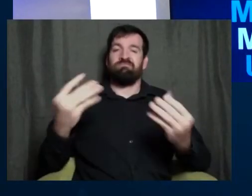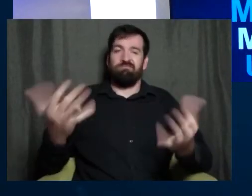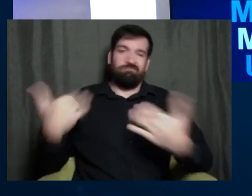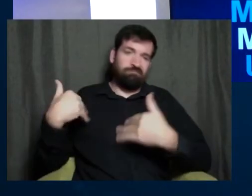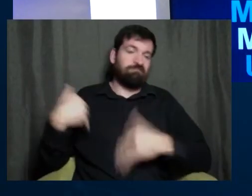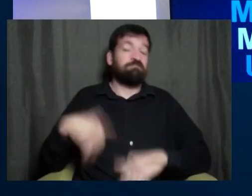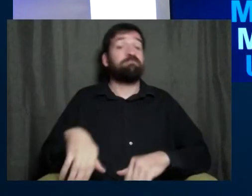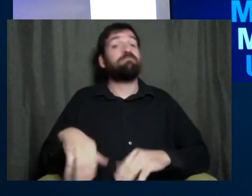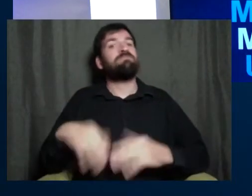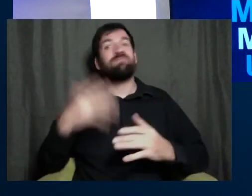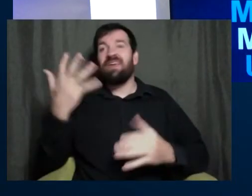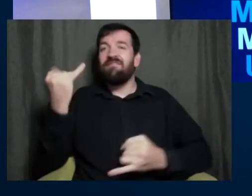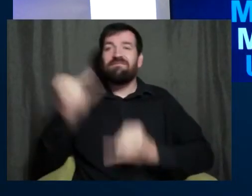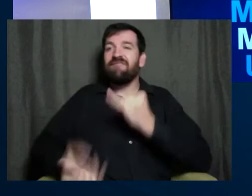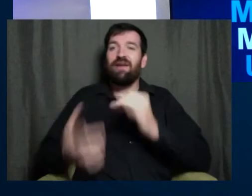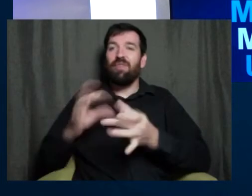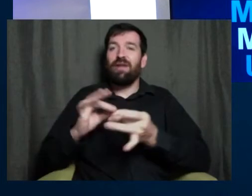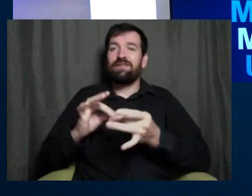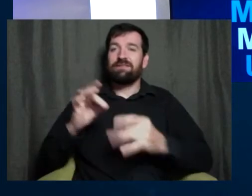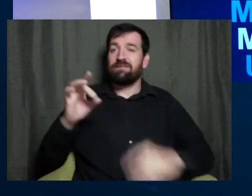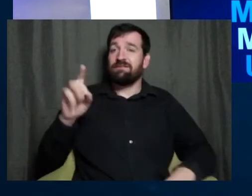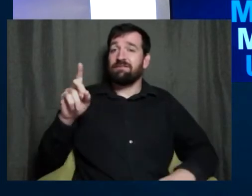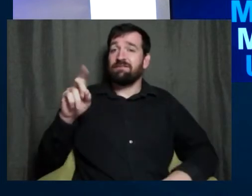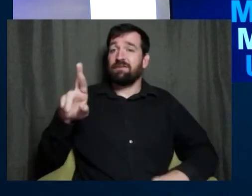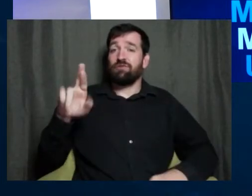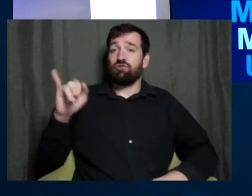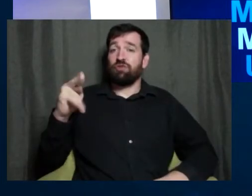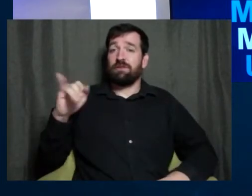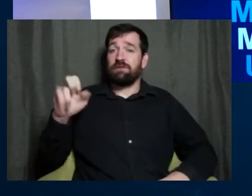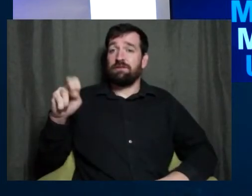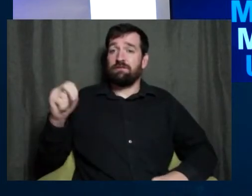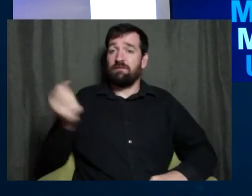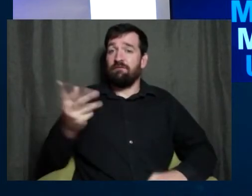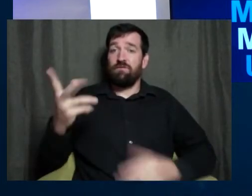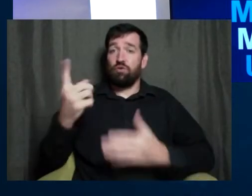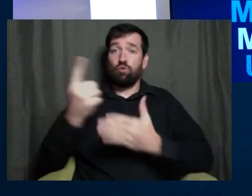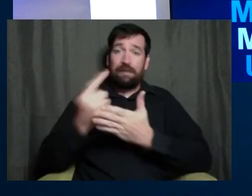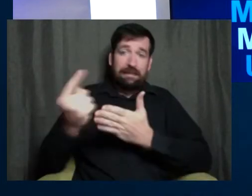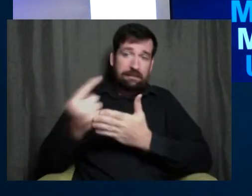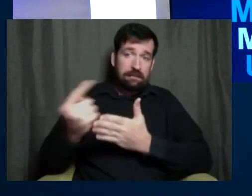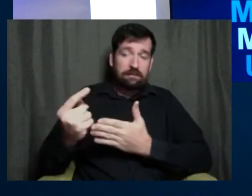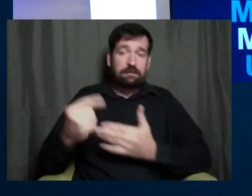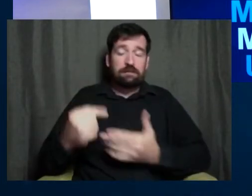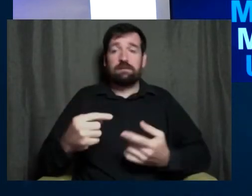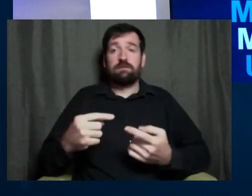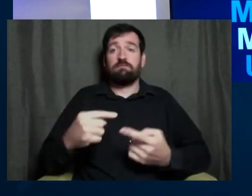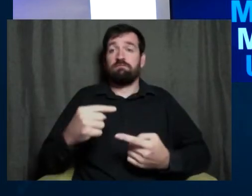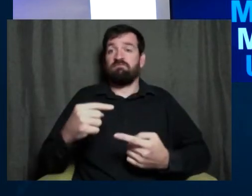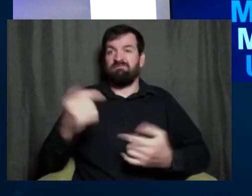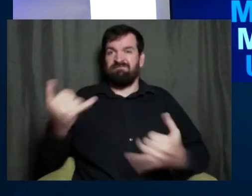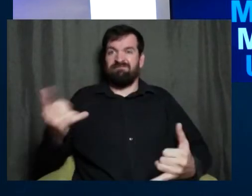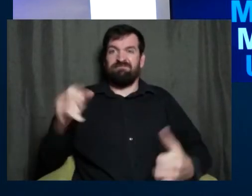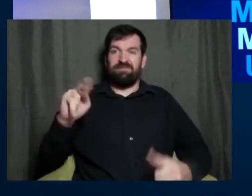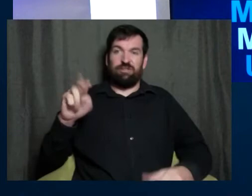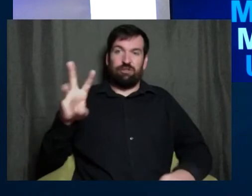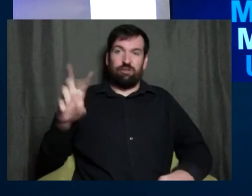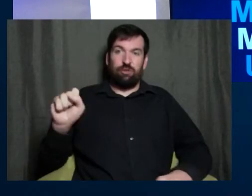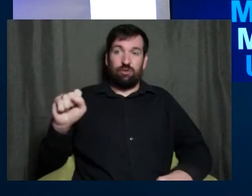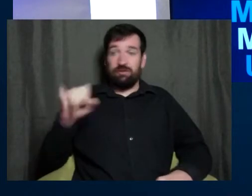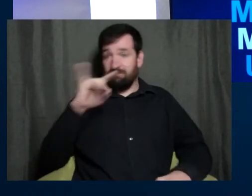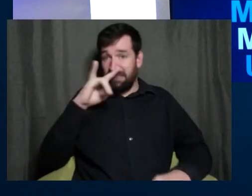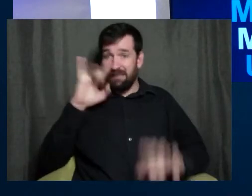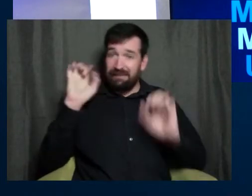Final thoughts. What do you want us to know as we head into the next couple of weeks of when we get this news that our kids are okay to get